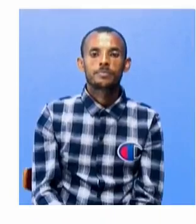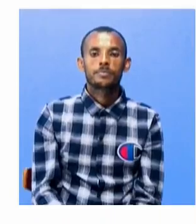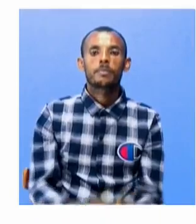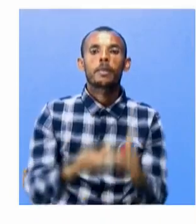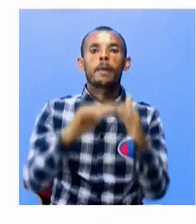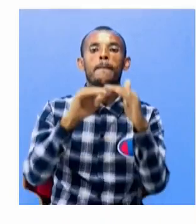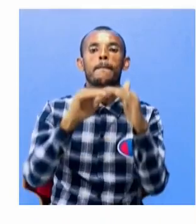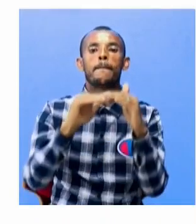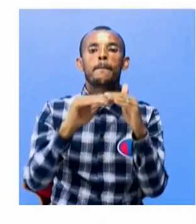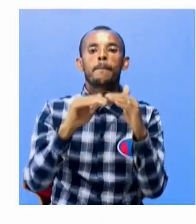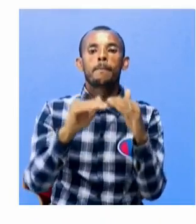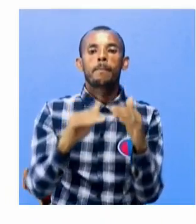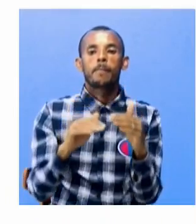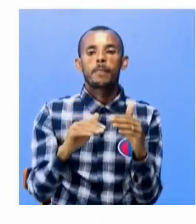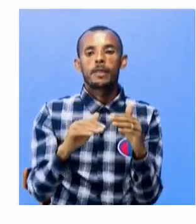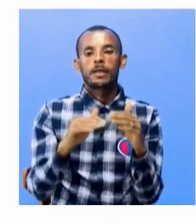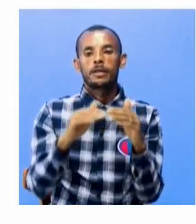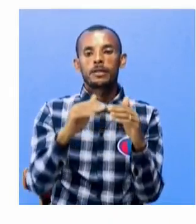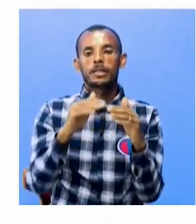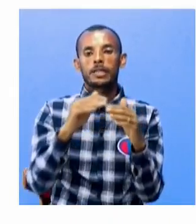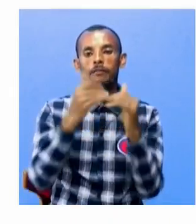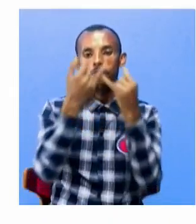divided by original quantity.